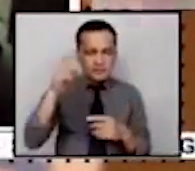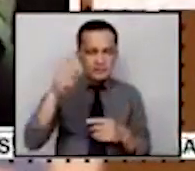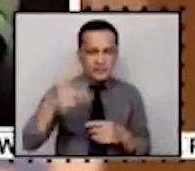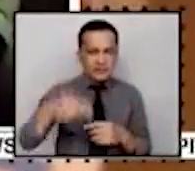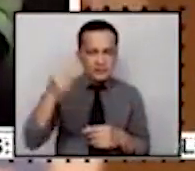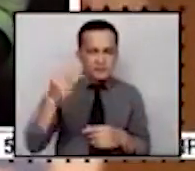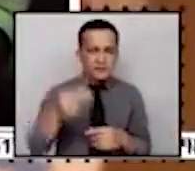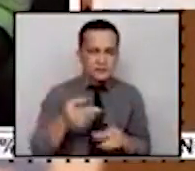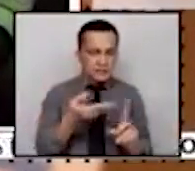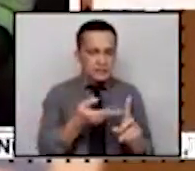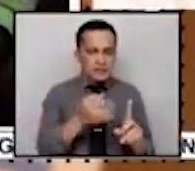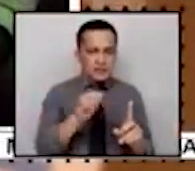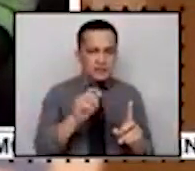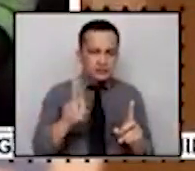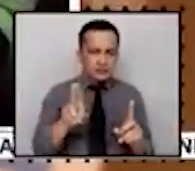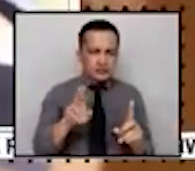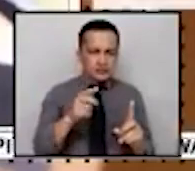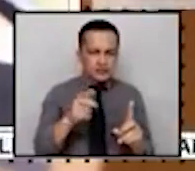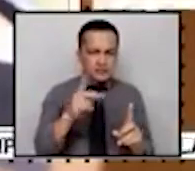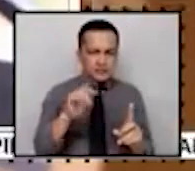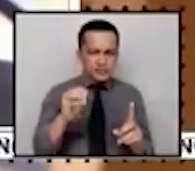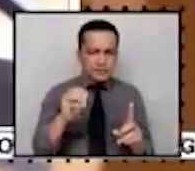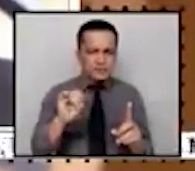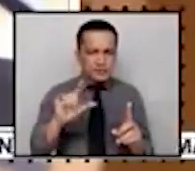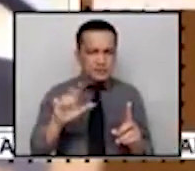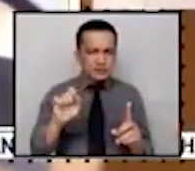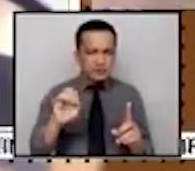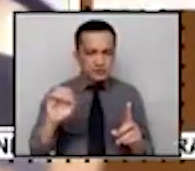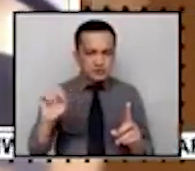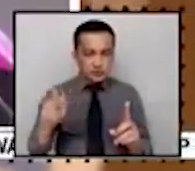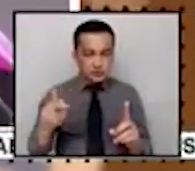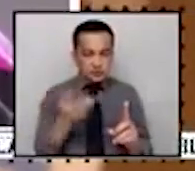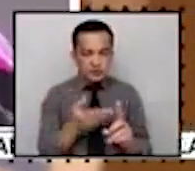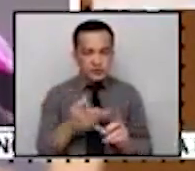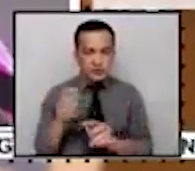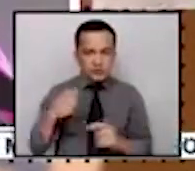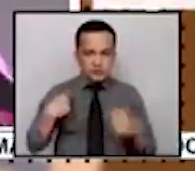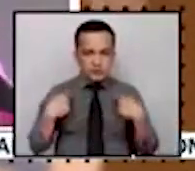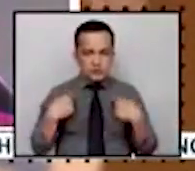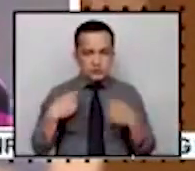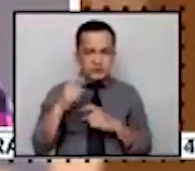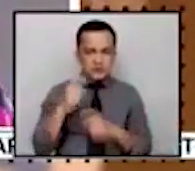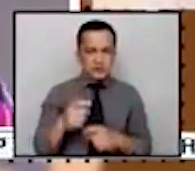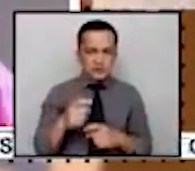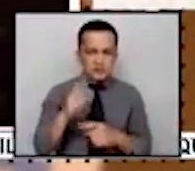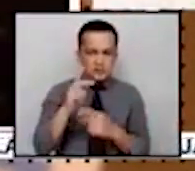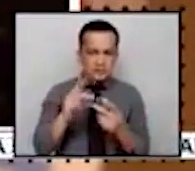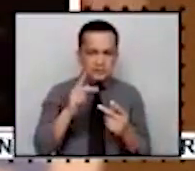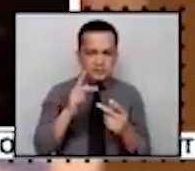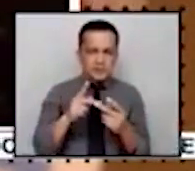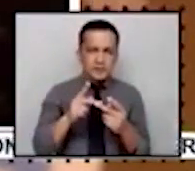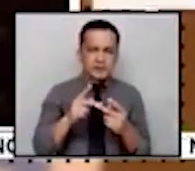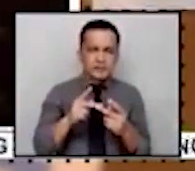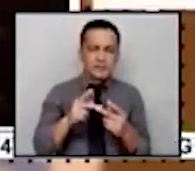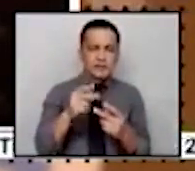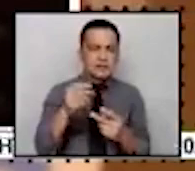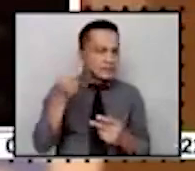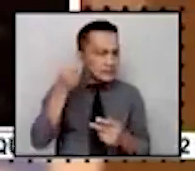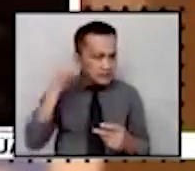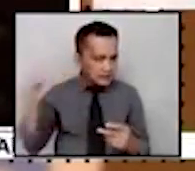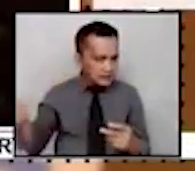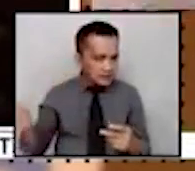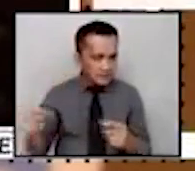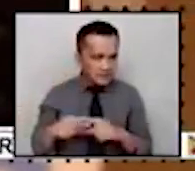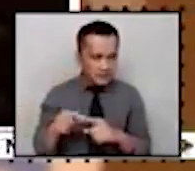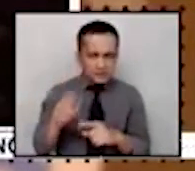the character of Kim Pil-suk, a teenager who has the gift of perfect pitch, but she was discouraged by the people